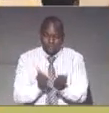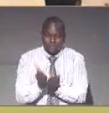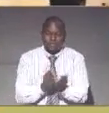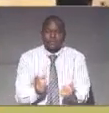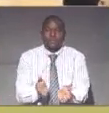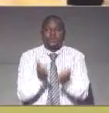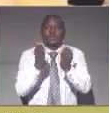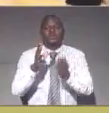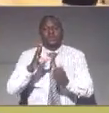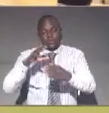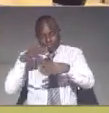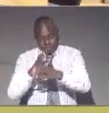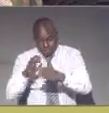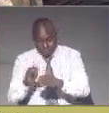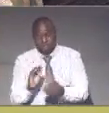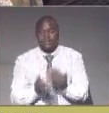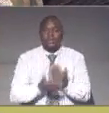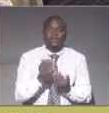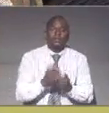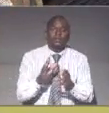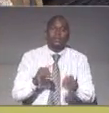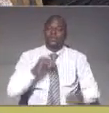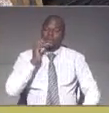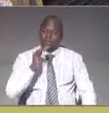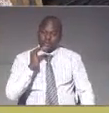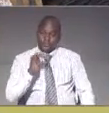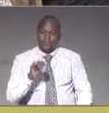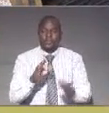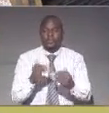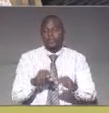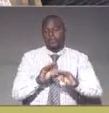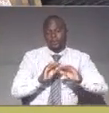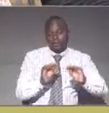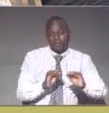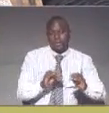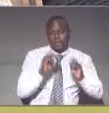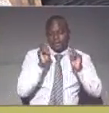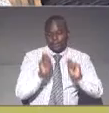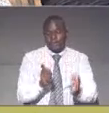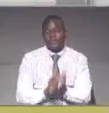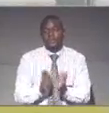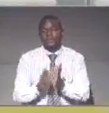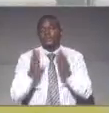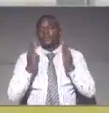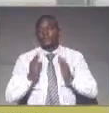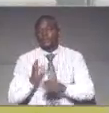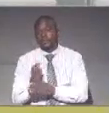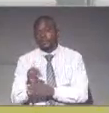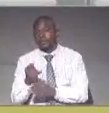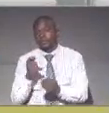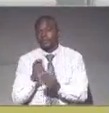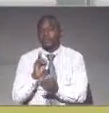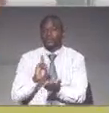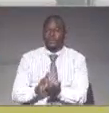cancer diagnosis and care. Speaking at the sidelines of the training, the Permanent Secretary, Minister of Health, Dr.